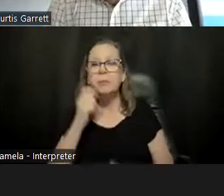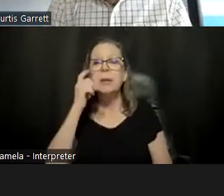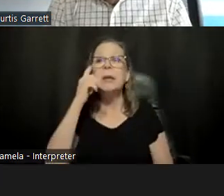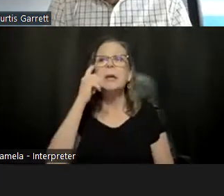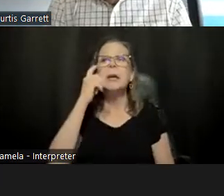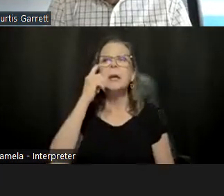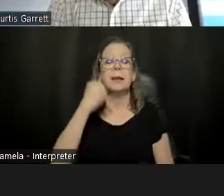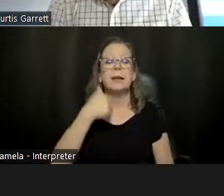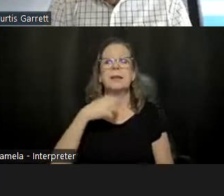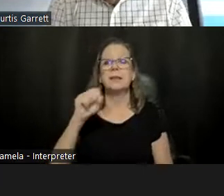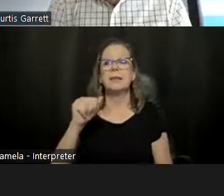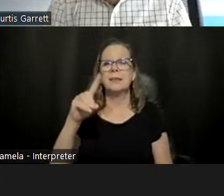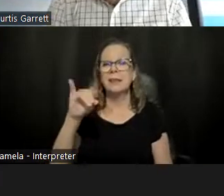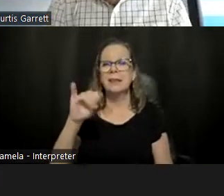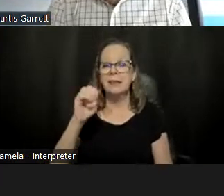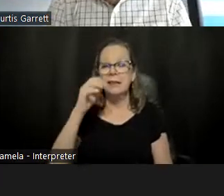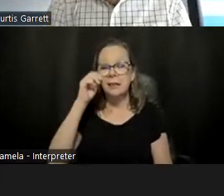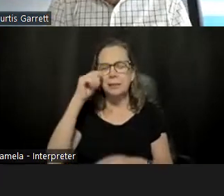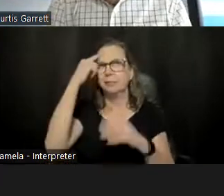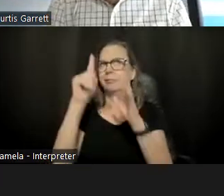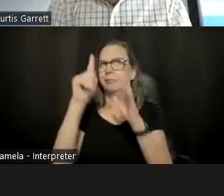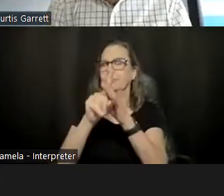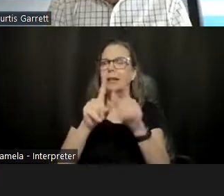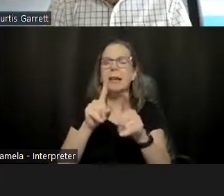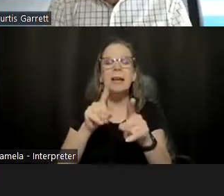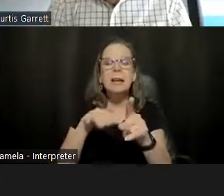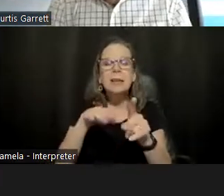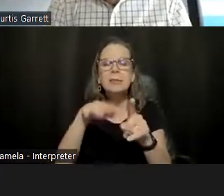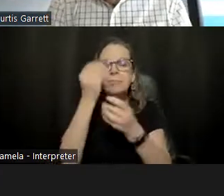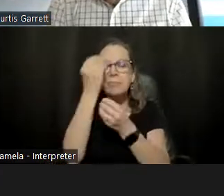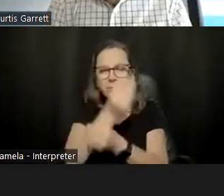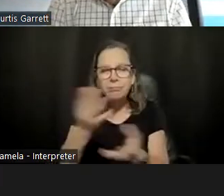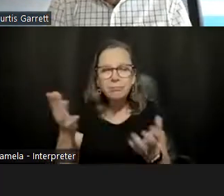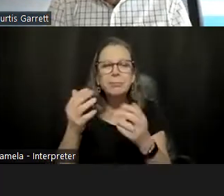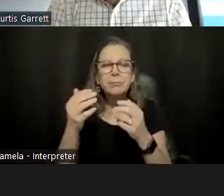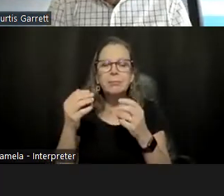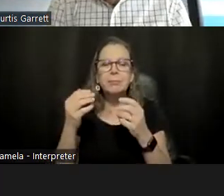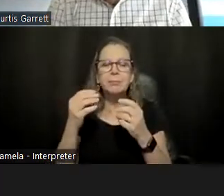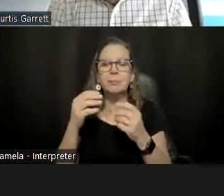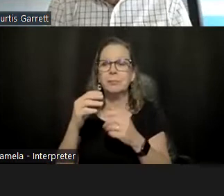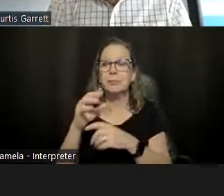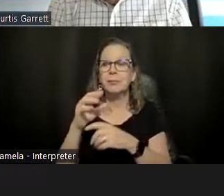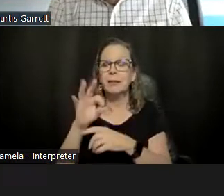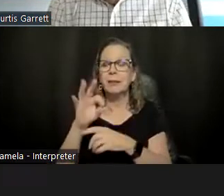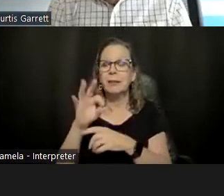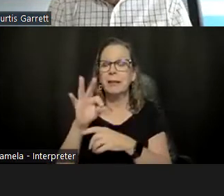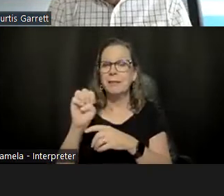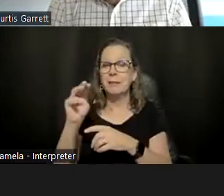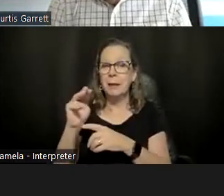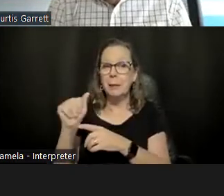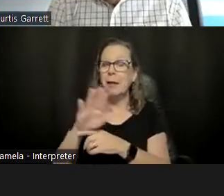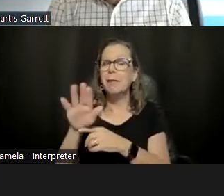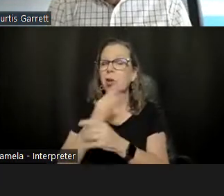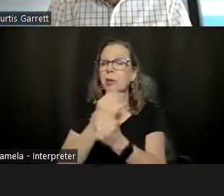right. And this is Sadie. It just reminded me, just wanted to let everyone know also that FEMA's